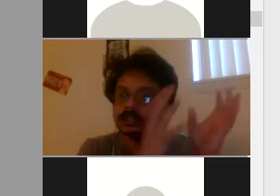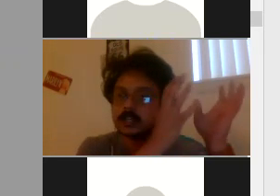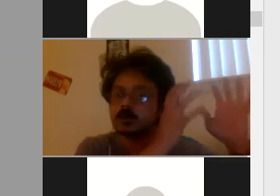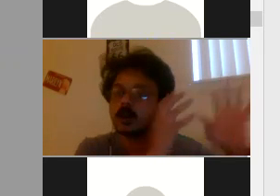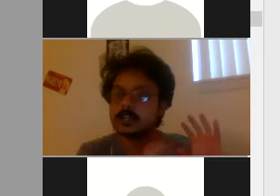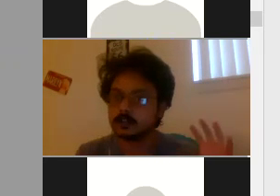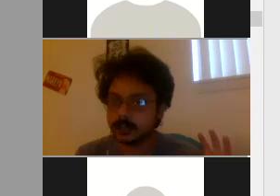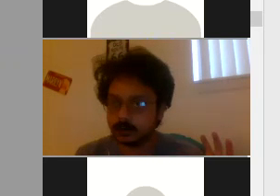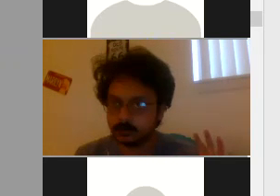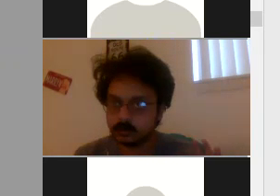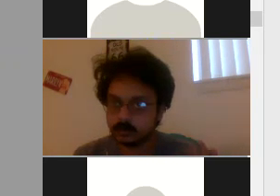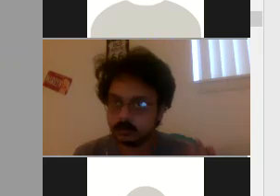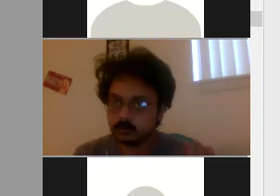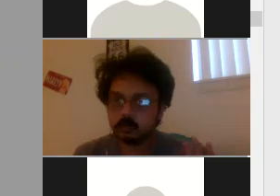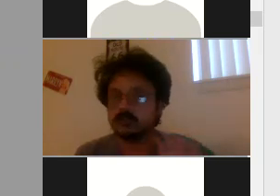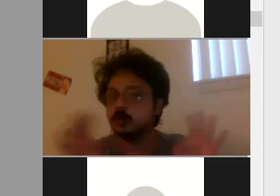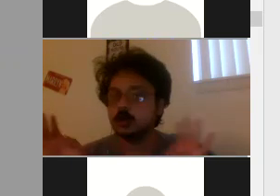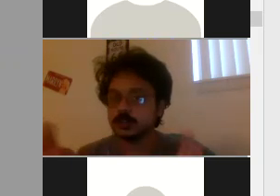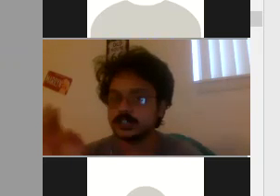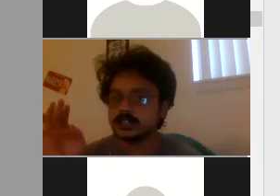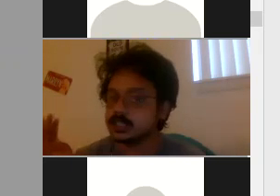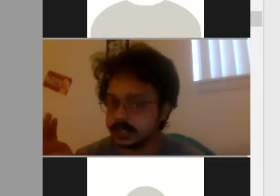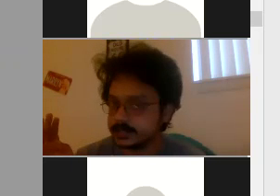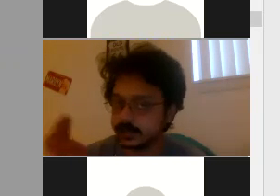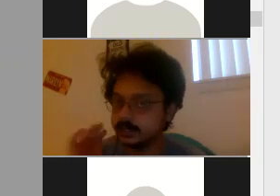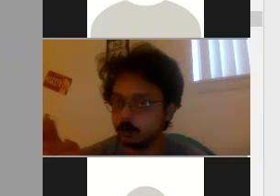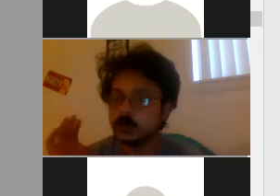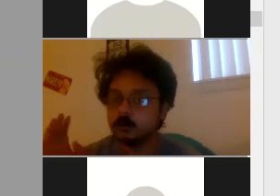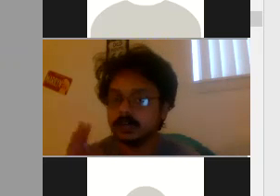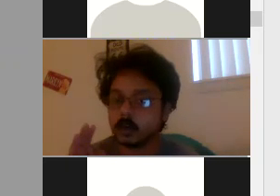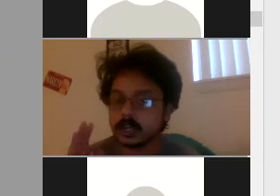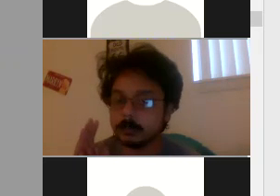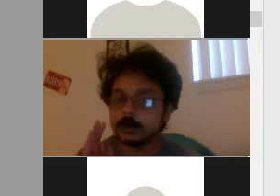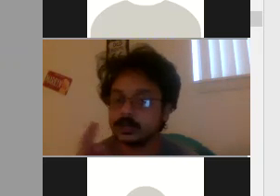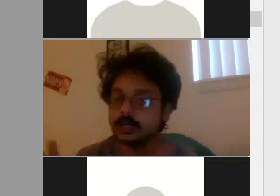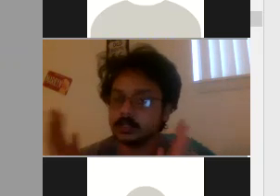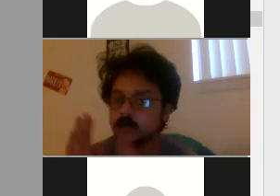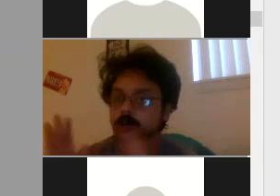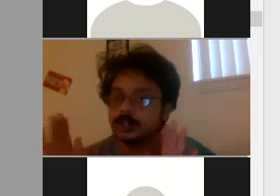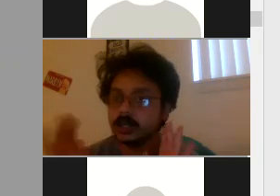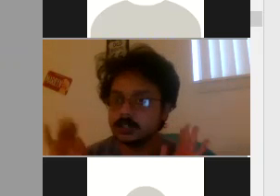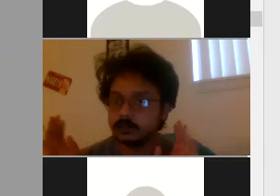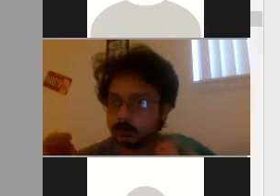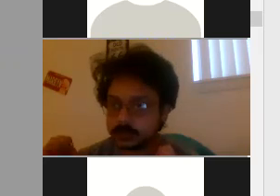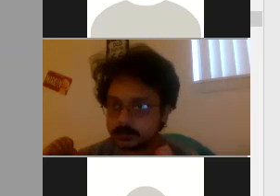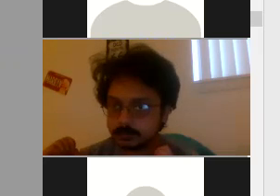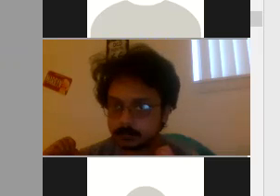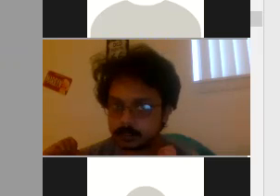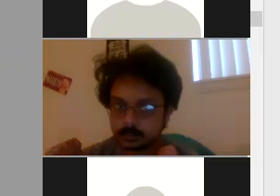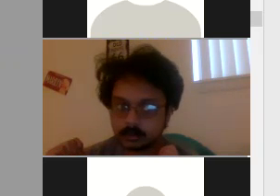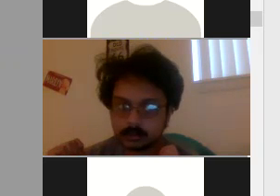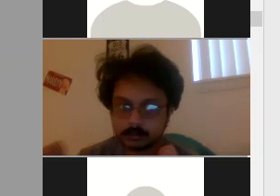are considering a smaller case of n, where we do not consider such things anymore. We are talking about trillions or quadrillions of